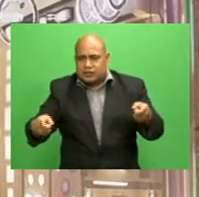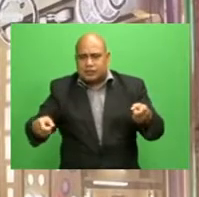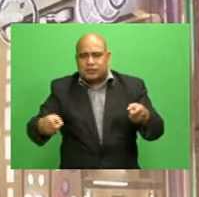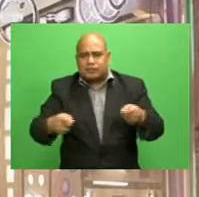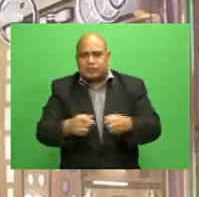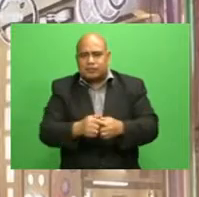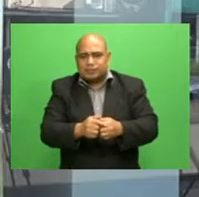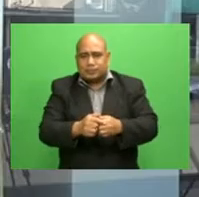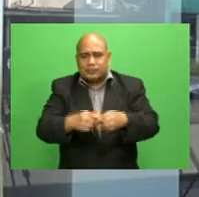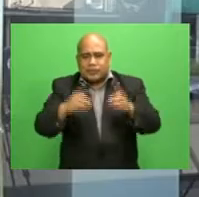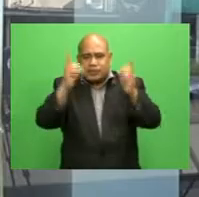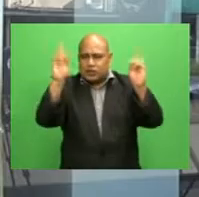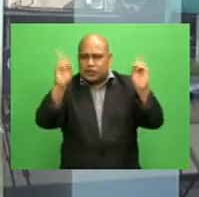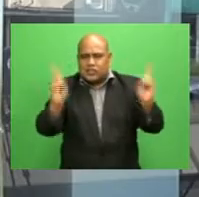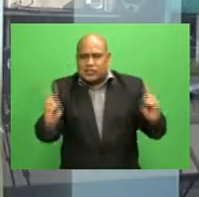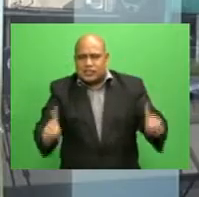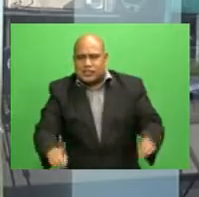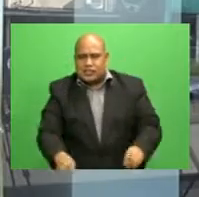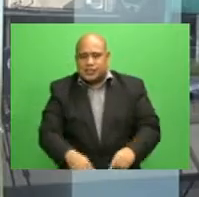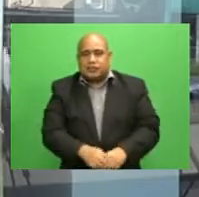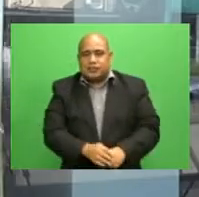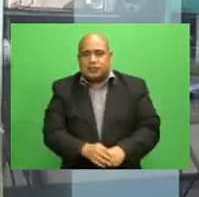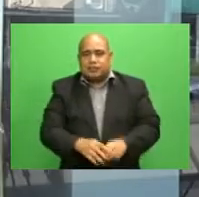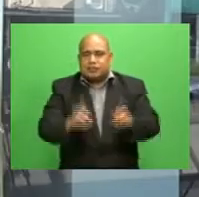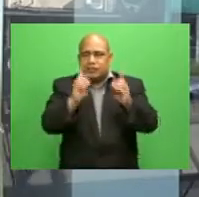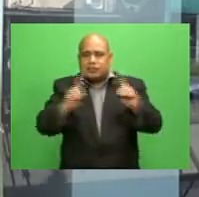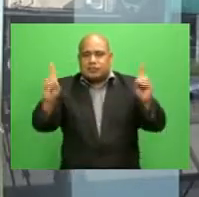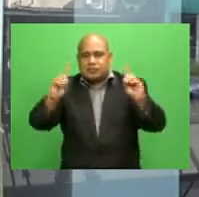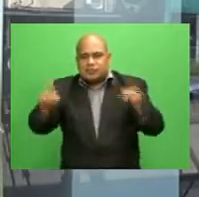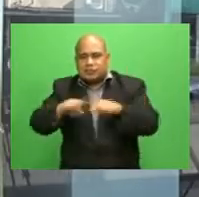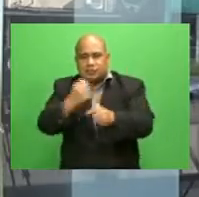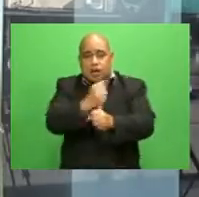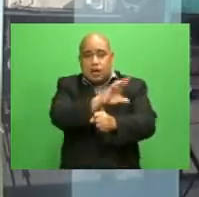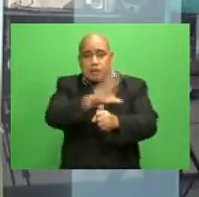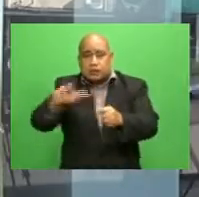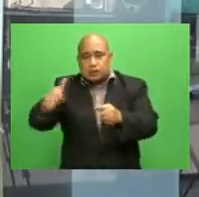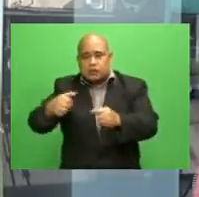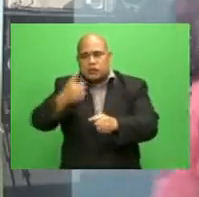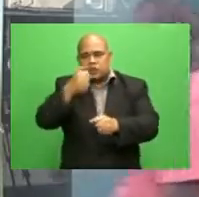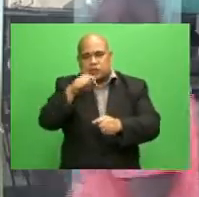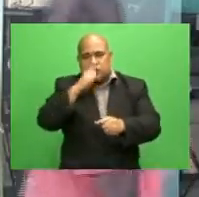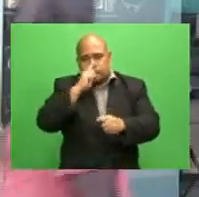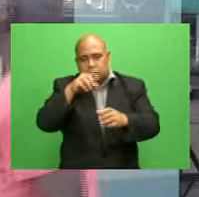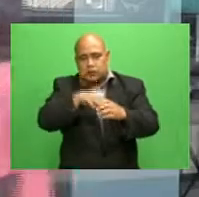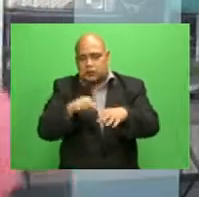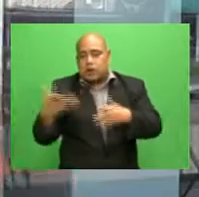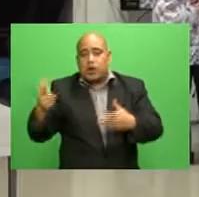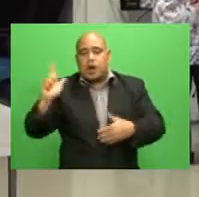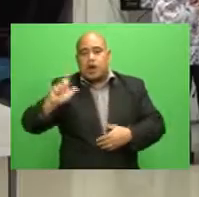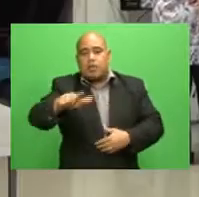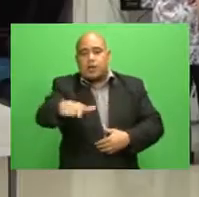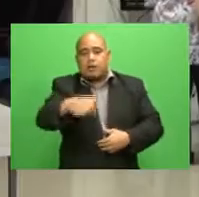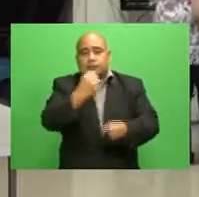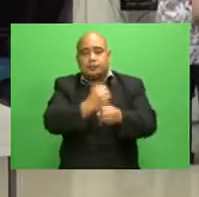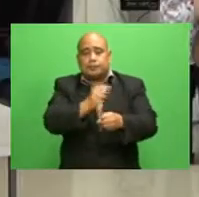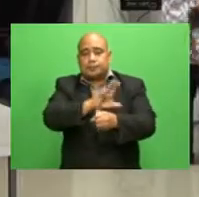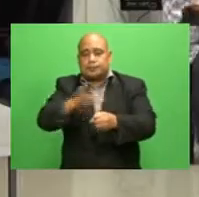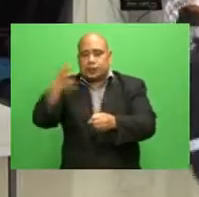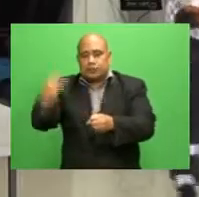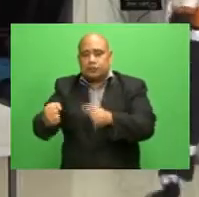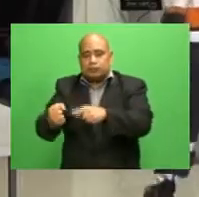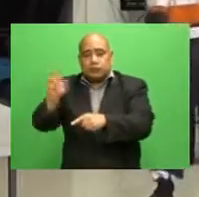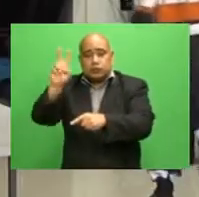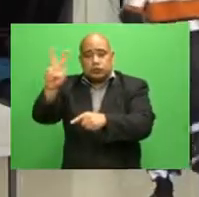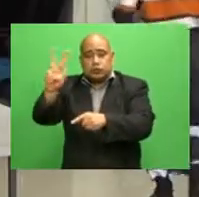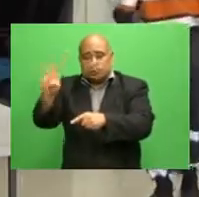to Vanuatu. The new branch has created employment for 6 people in Lambasa. The company has 2 branches in Nadi and 1 in